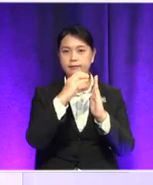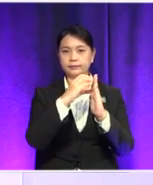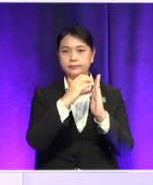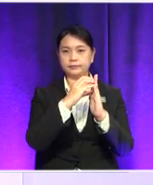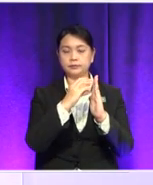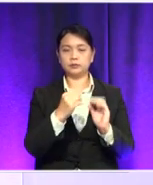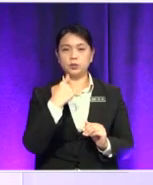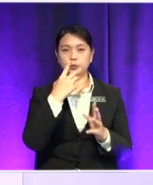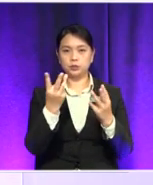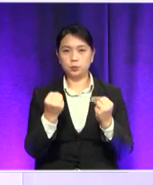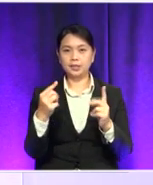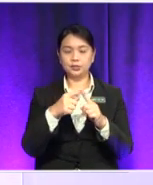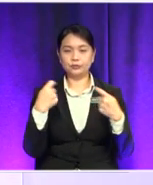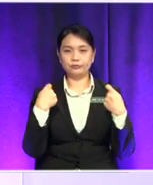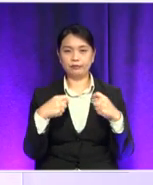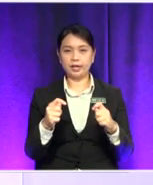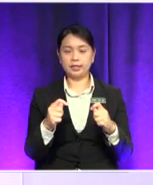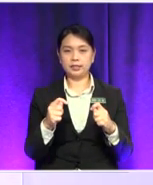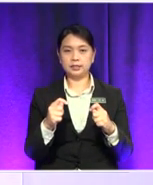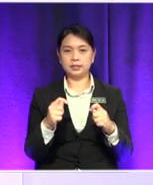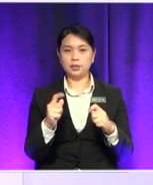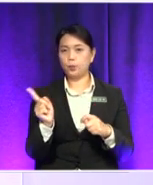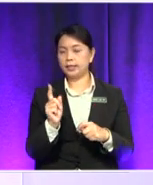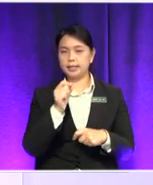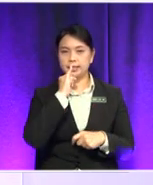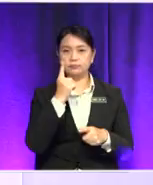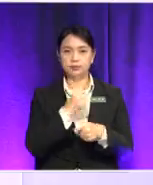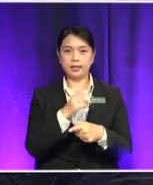who wants to try whether it is right or wrong?